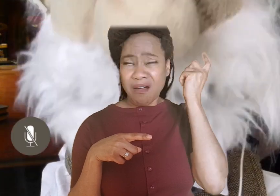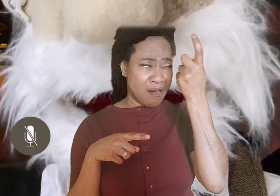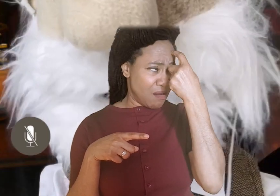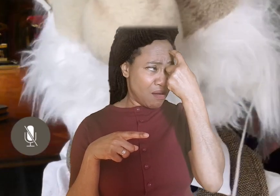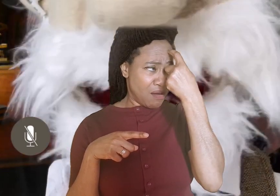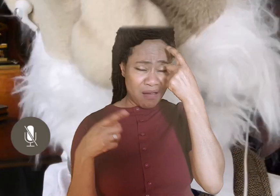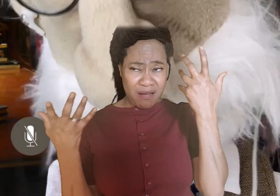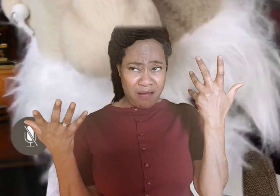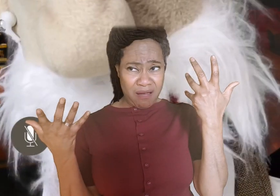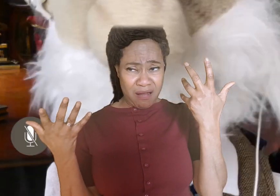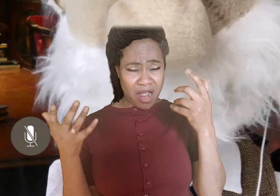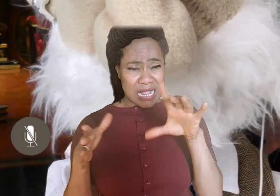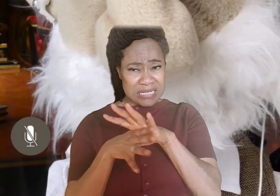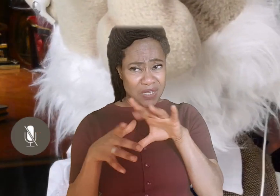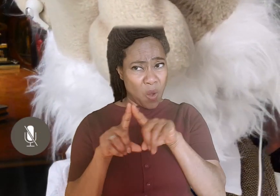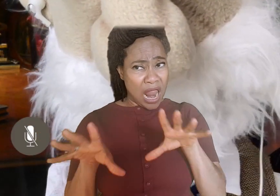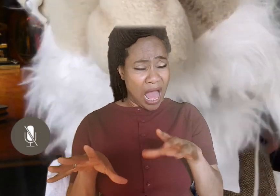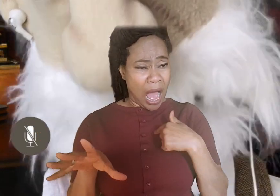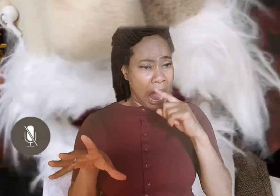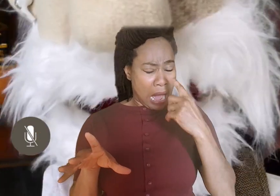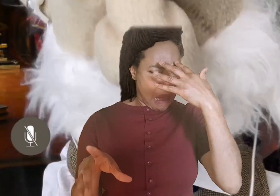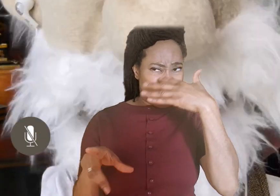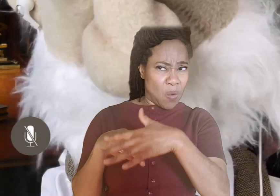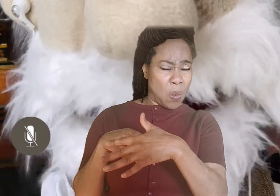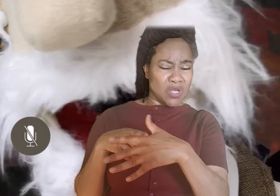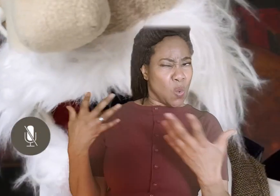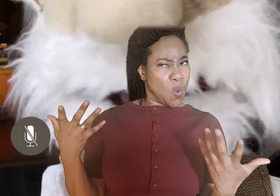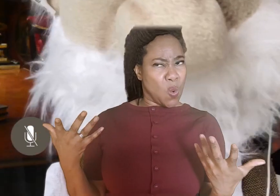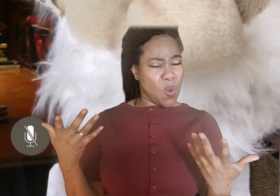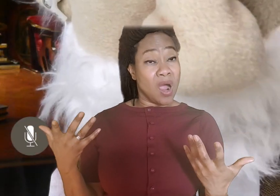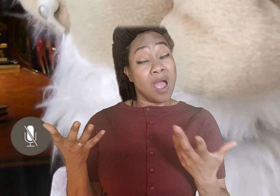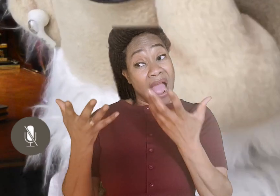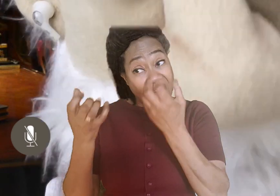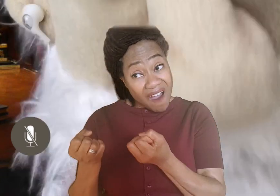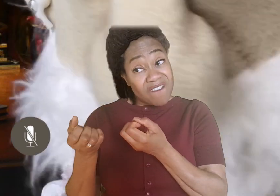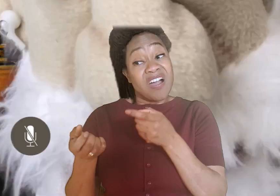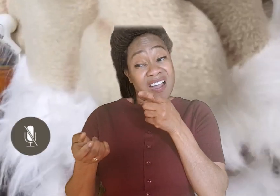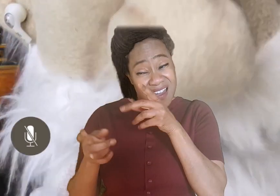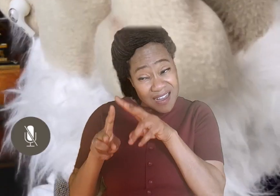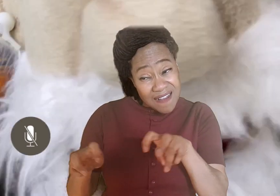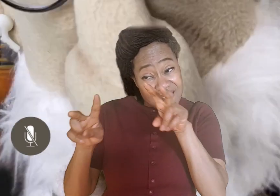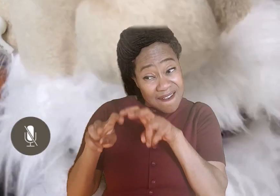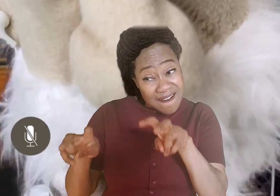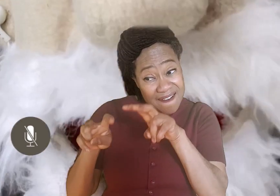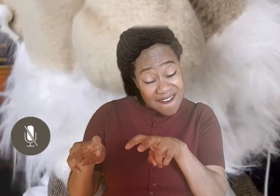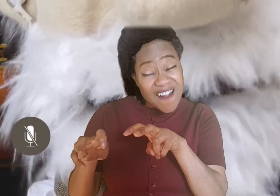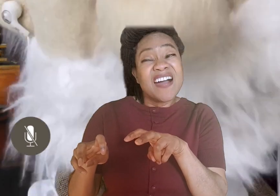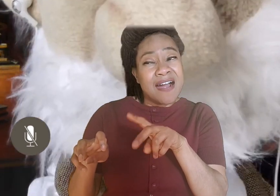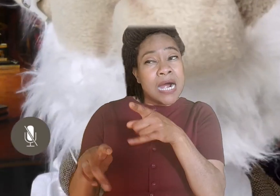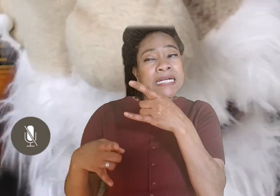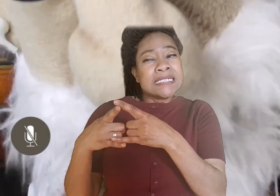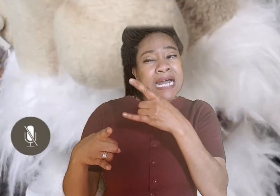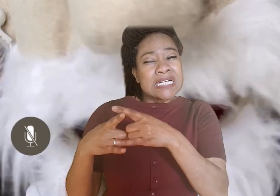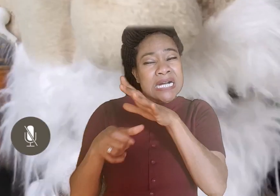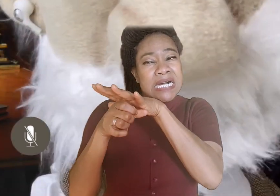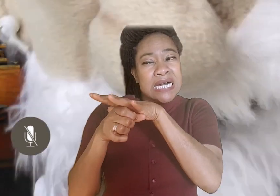hysterical symptoms will arise. And where hysteria is found, there can no longer be any question